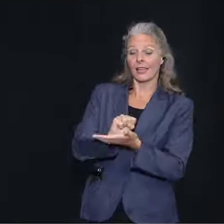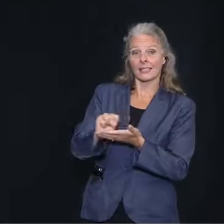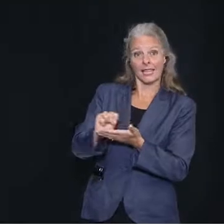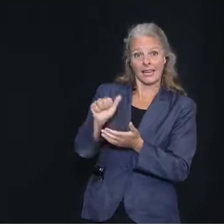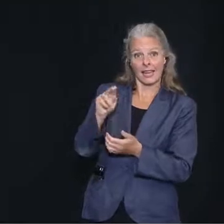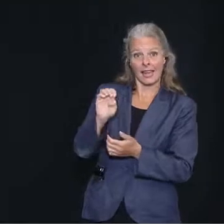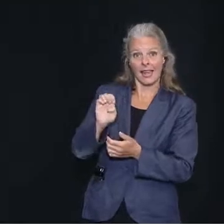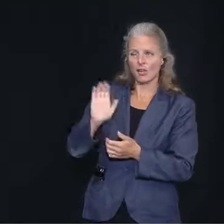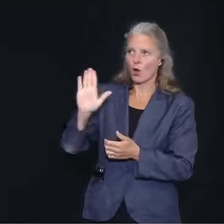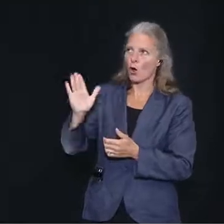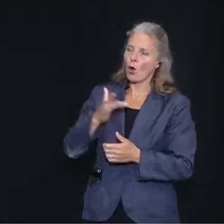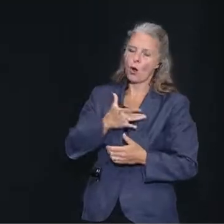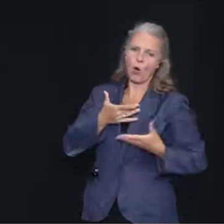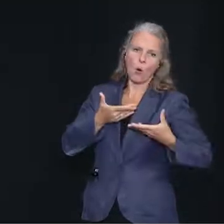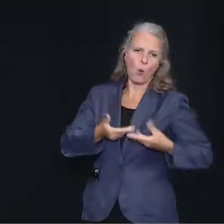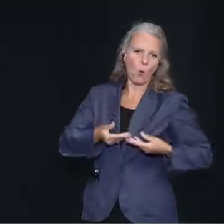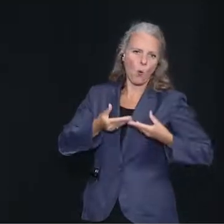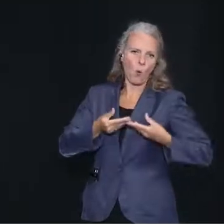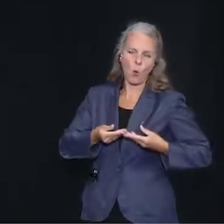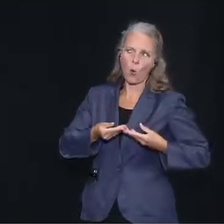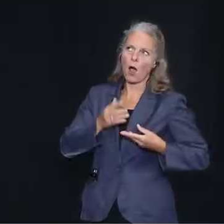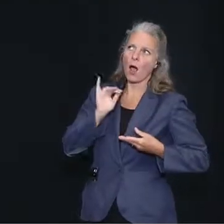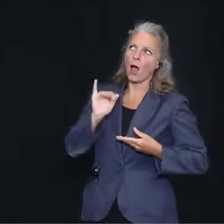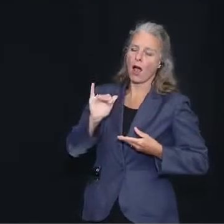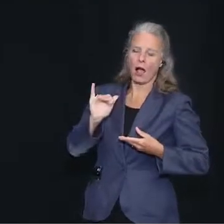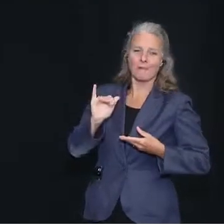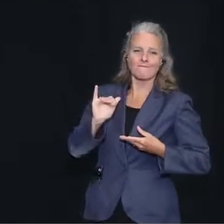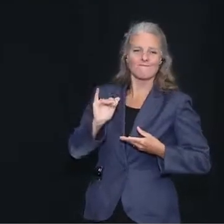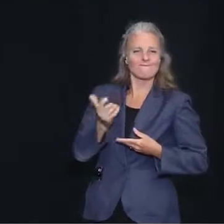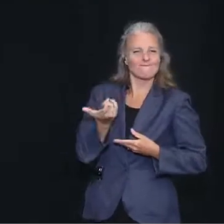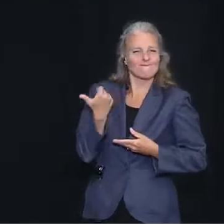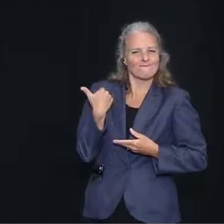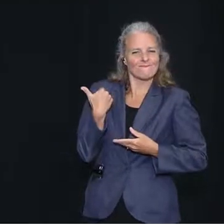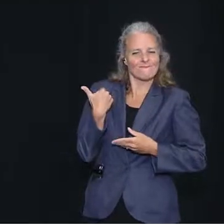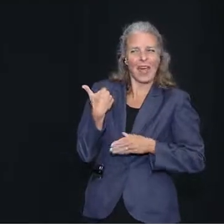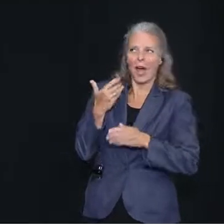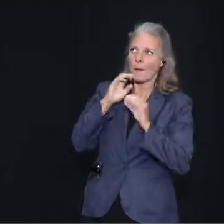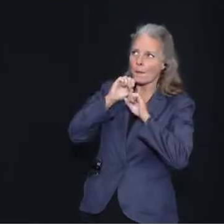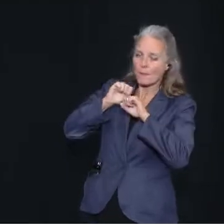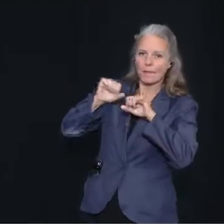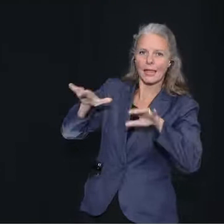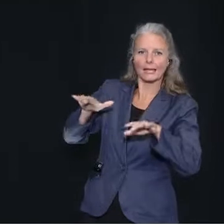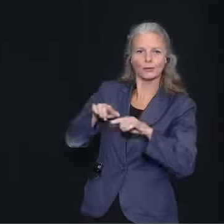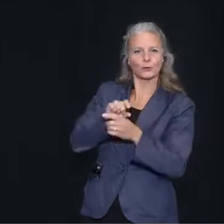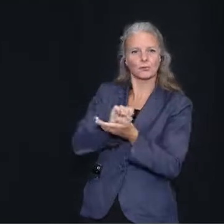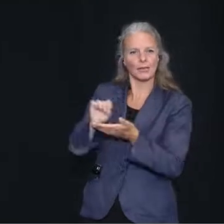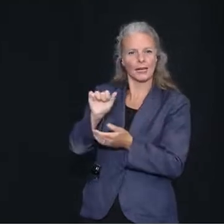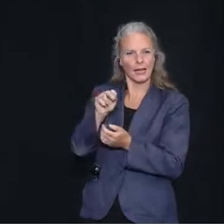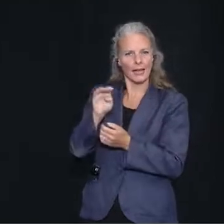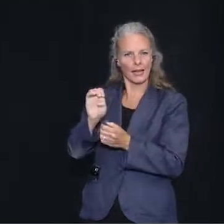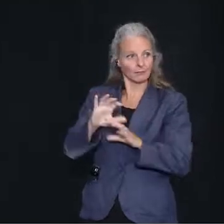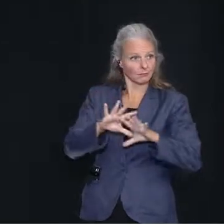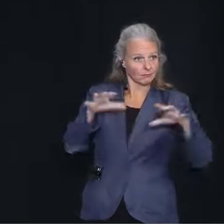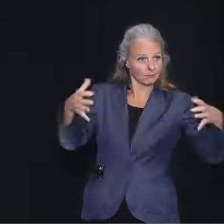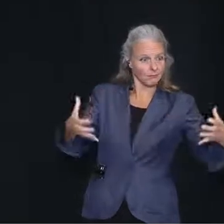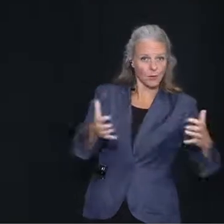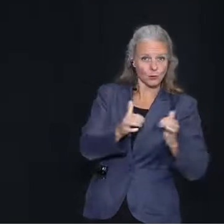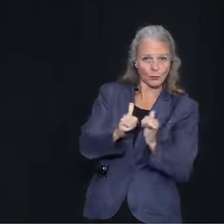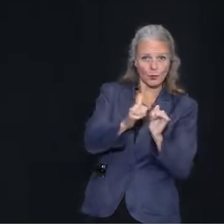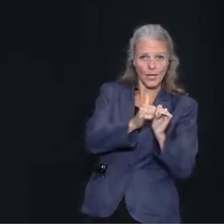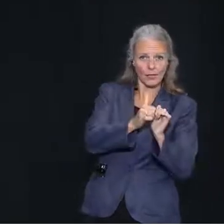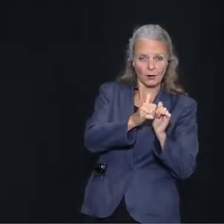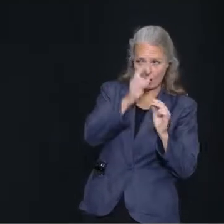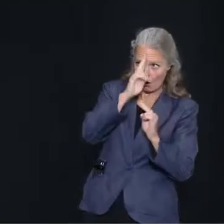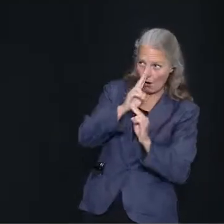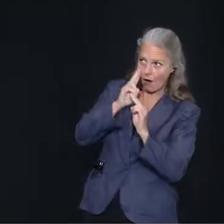whose tenderness and protection I could sense as I venerated her, together with a people of God that respects and